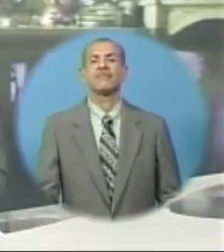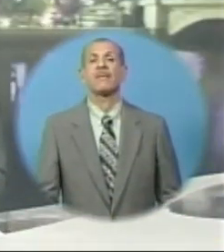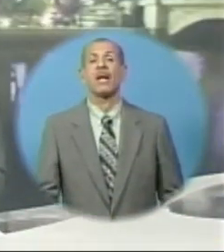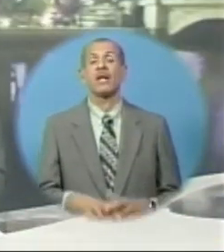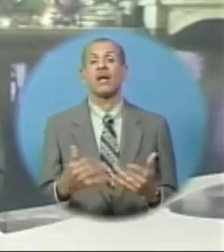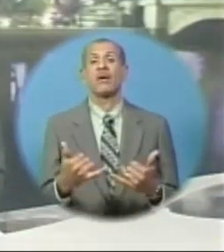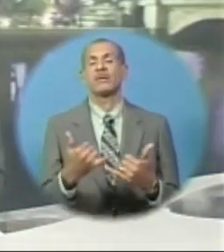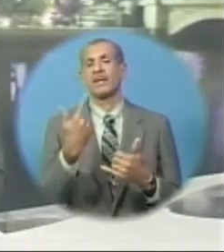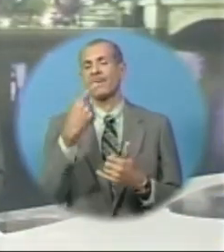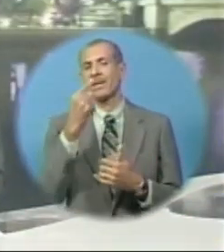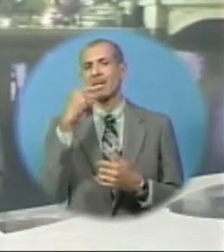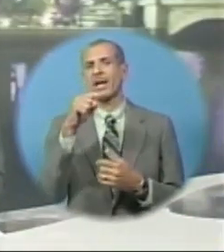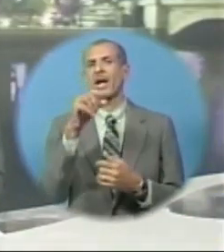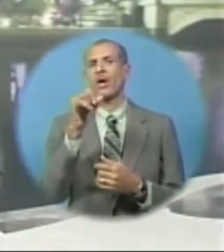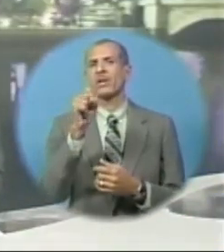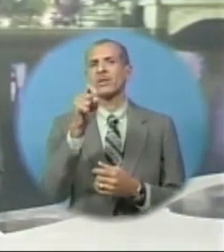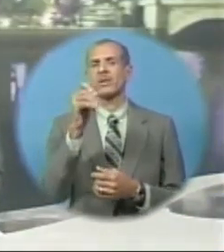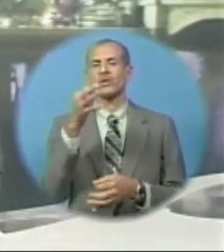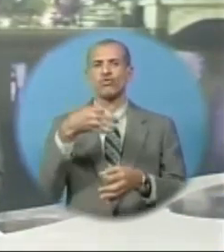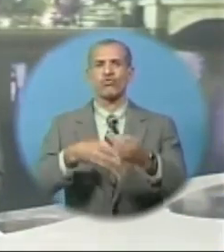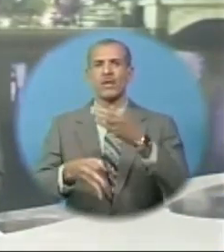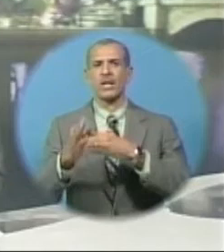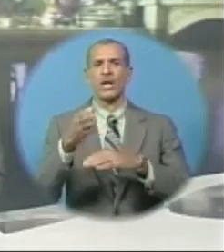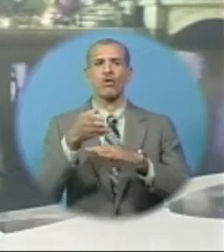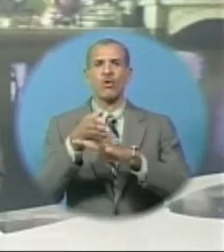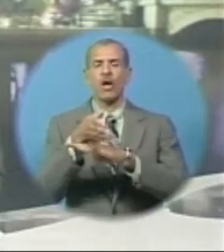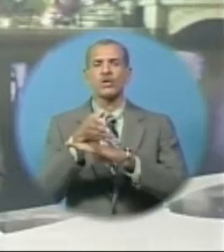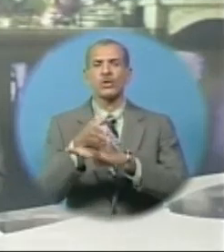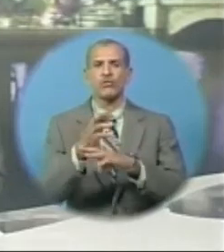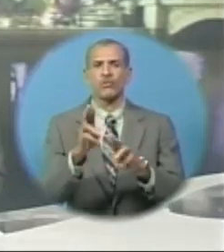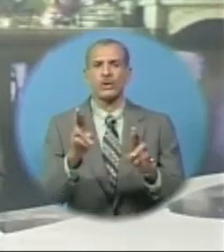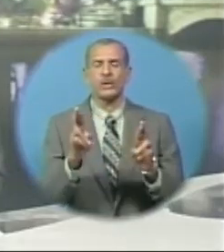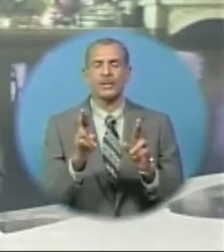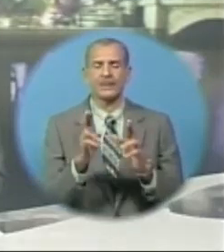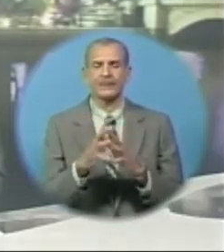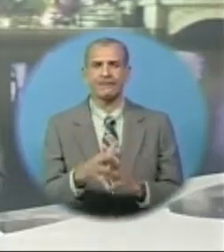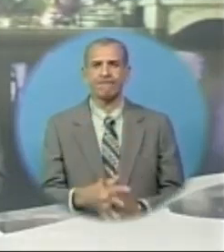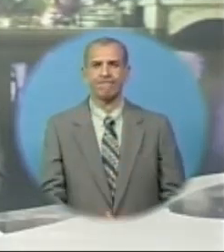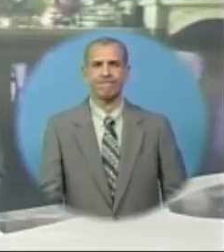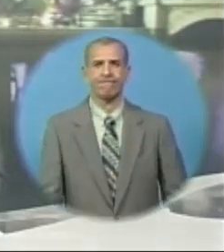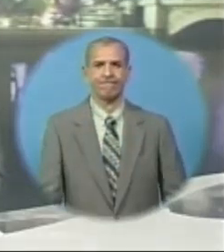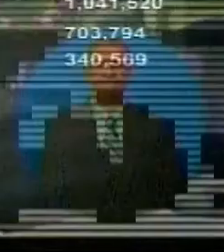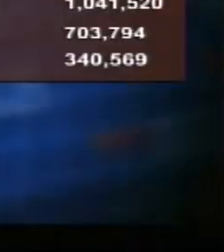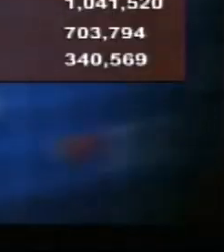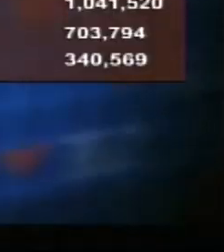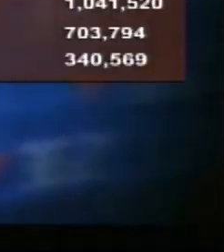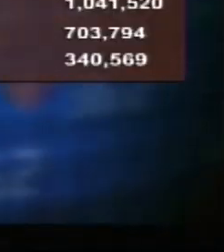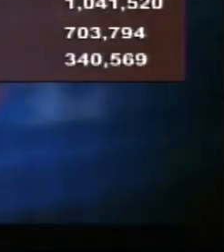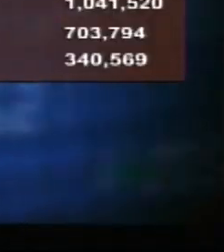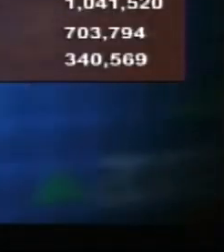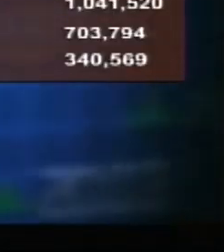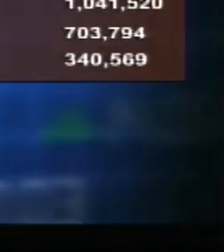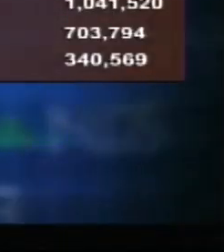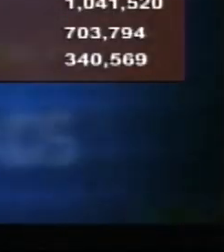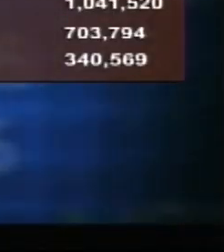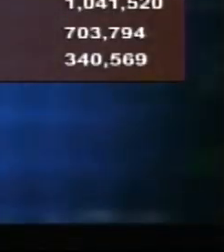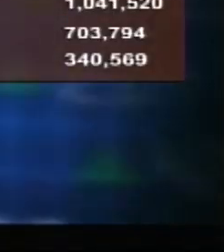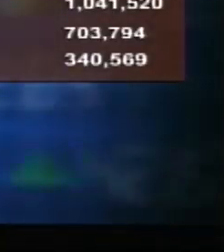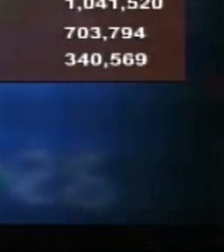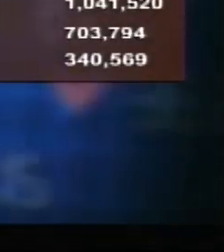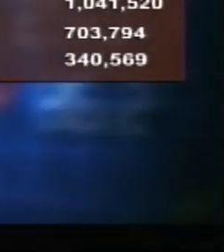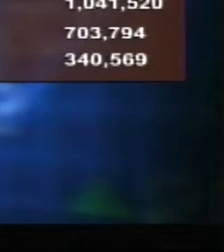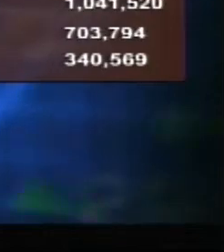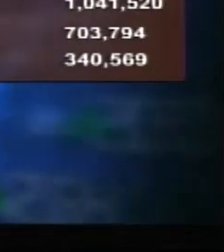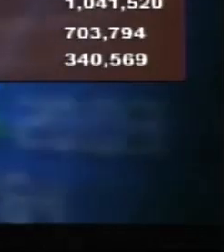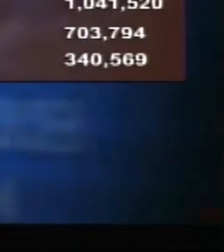Time now to take a look at how stocks traded on selected exchanges across the region. In Jamaica, JMMB